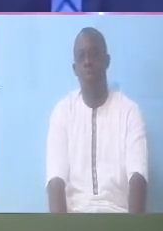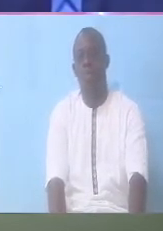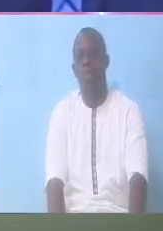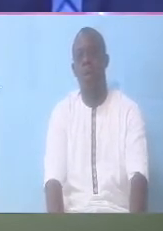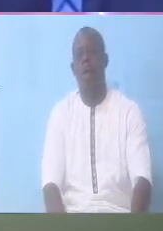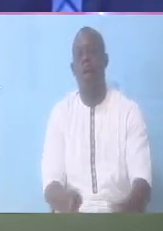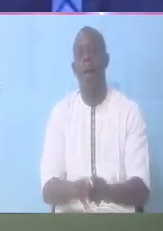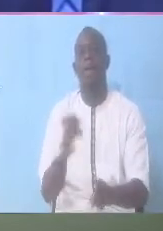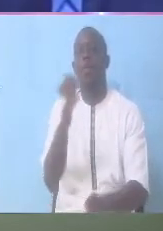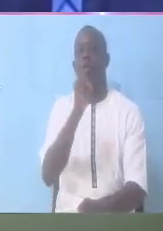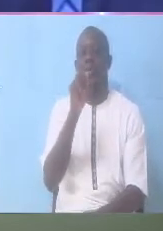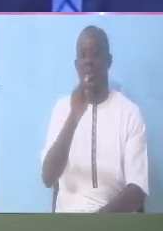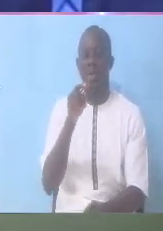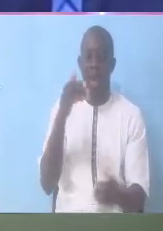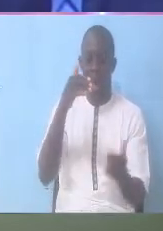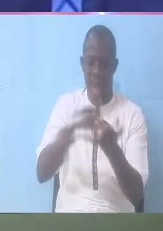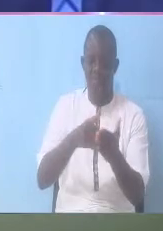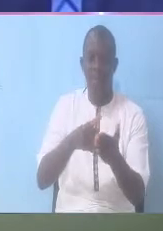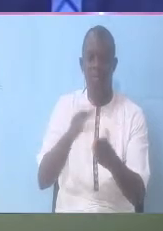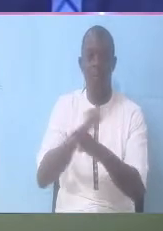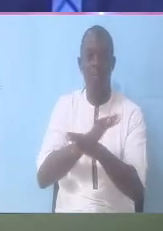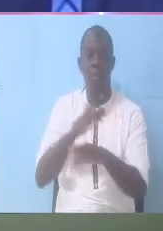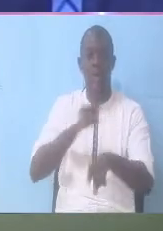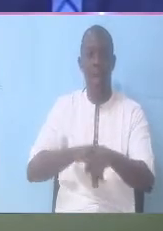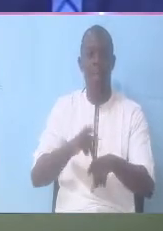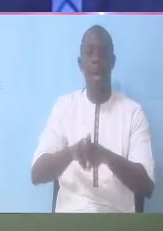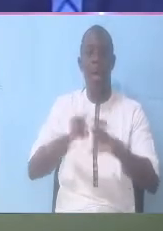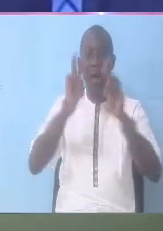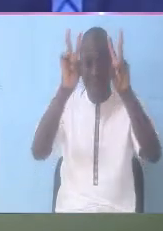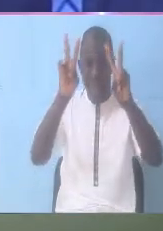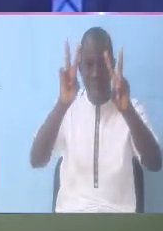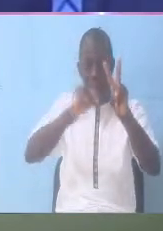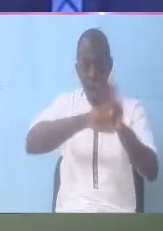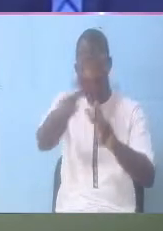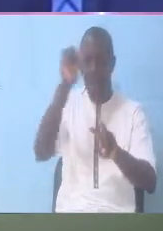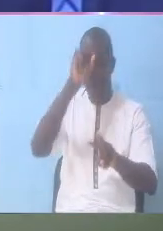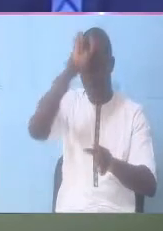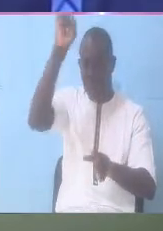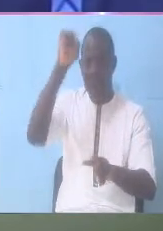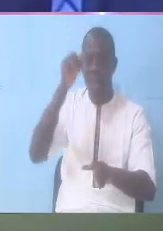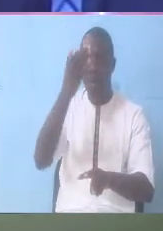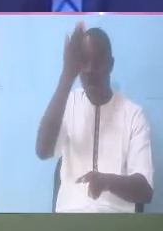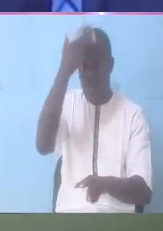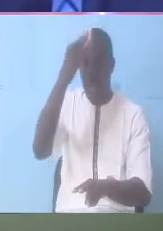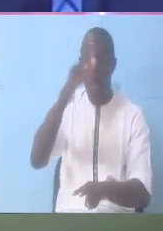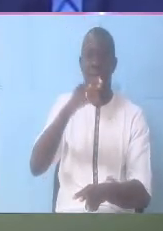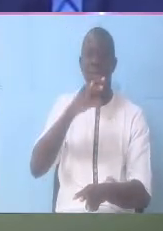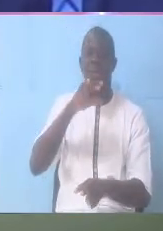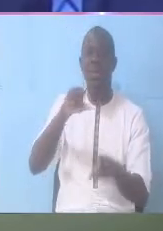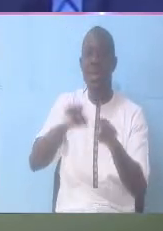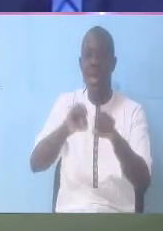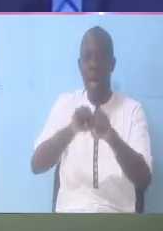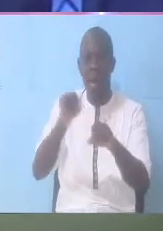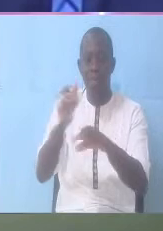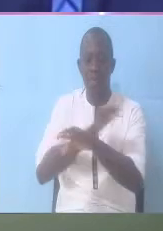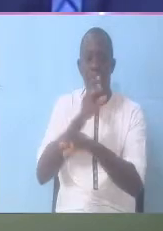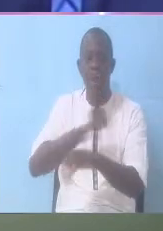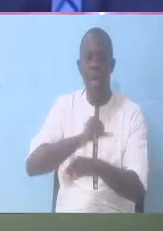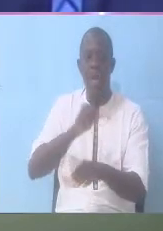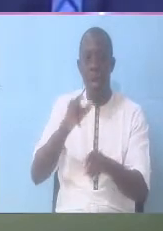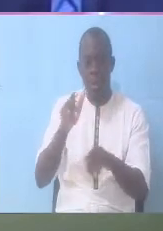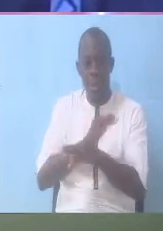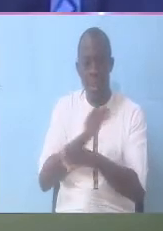at a time he and Ablaye Wade, their relationship was no more good. Kadu nyinata wato la wato mengatening Ablaye Wade temo e mantara